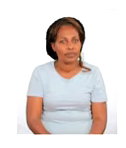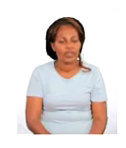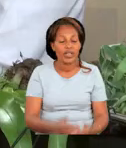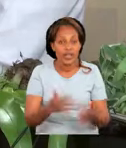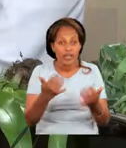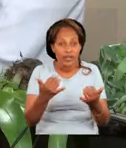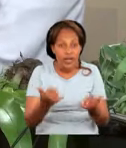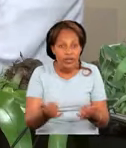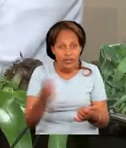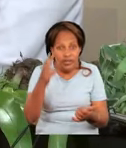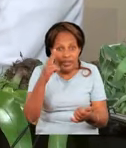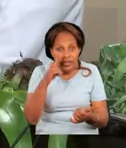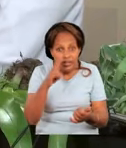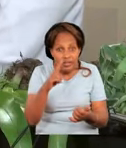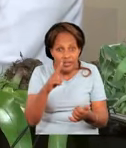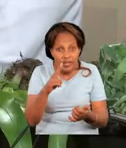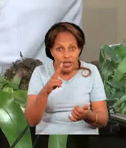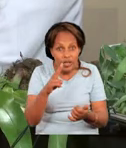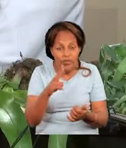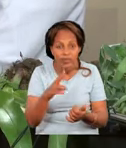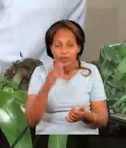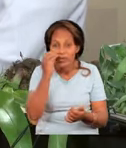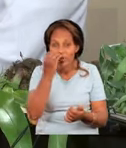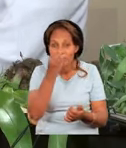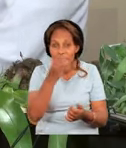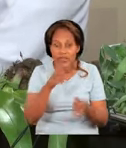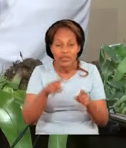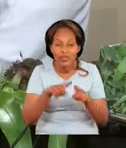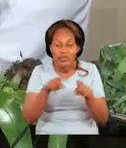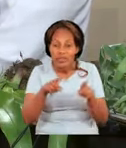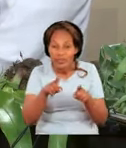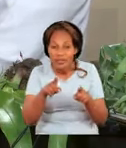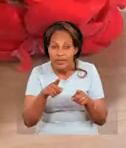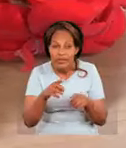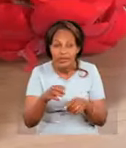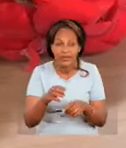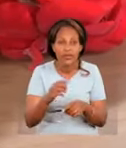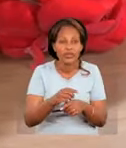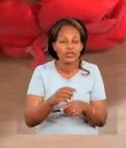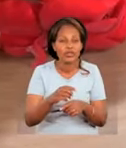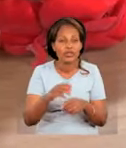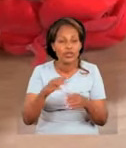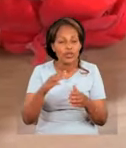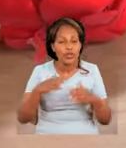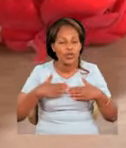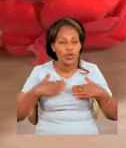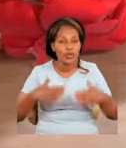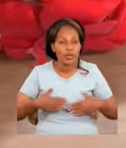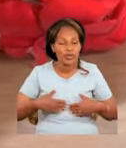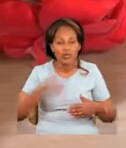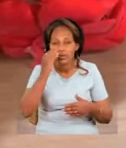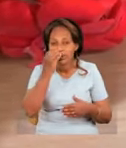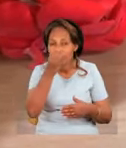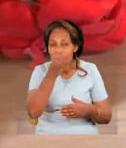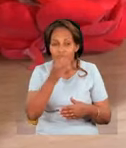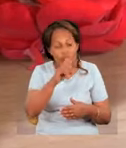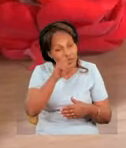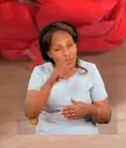Now let's examine flowers. Do you know the different parts of a flower? Can you please show me the different